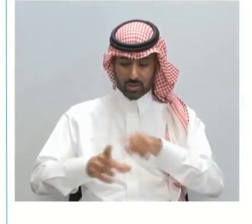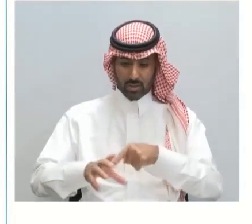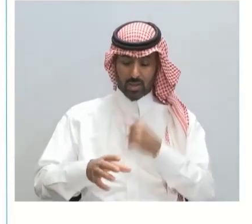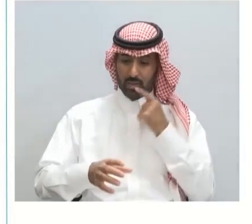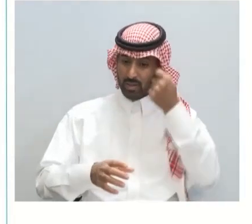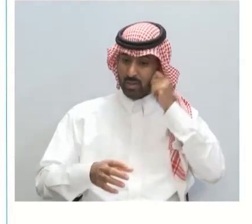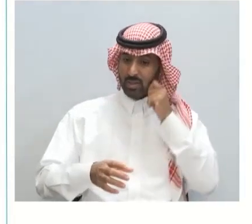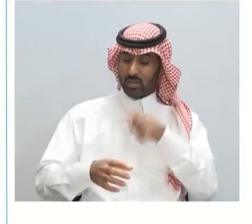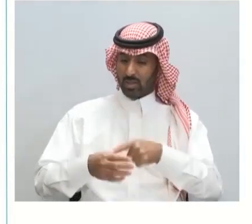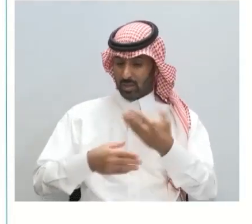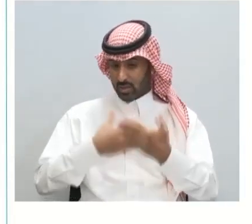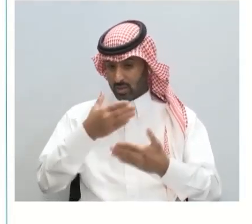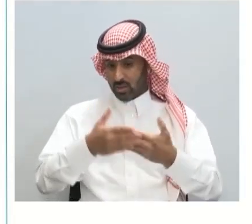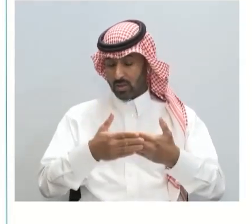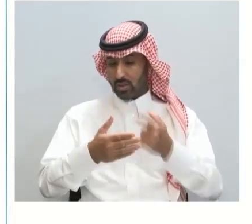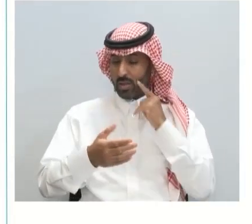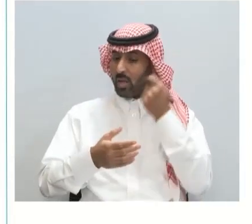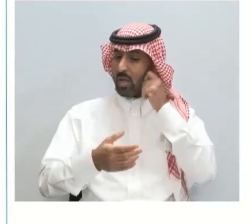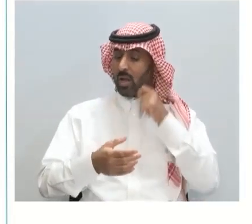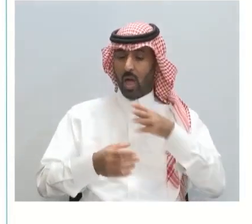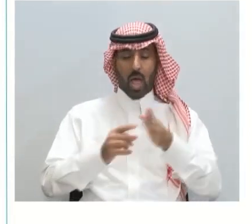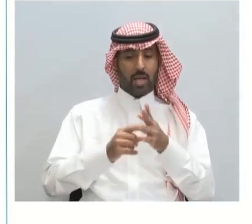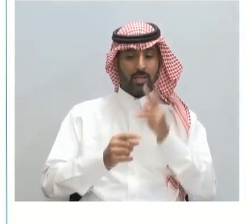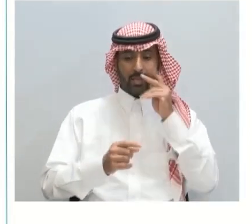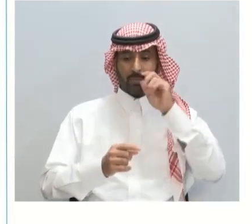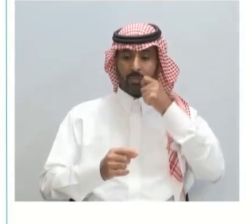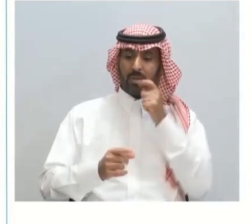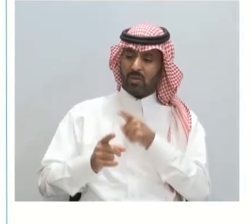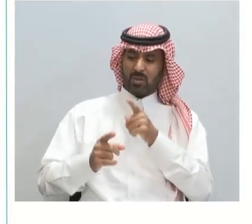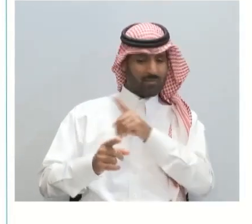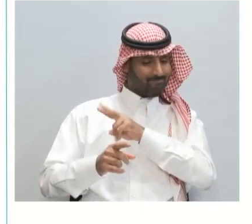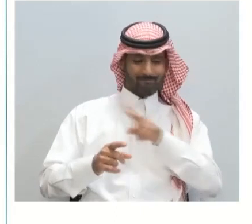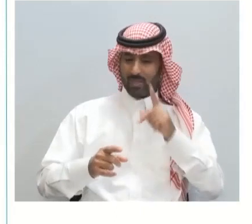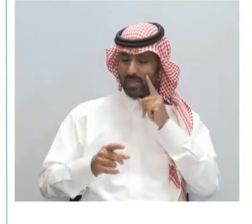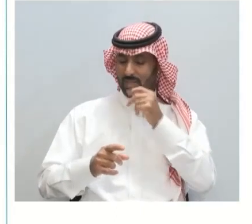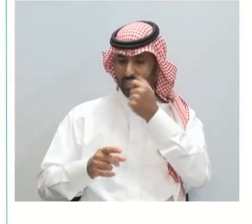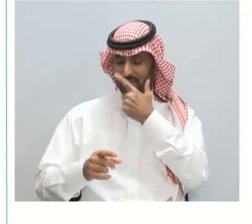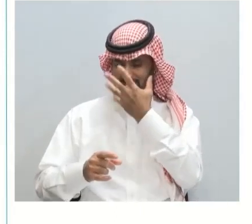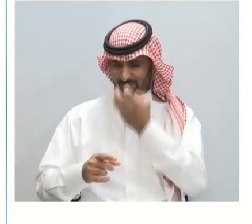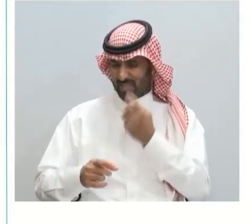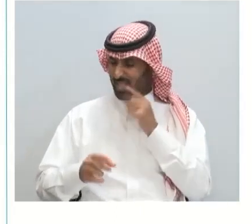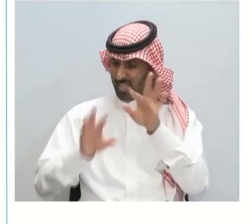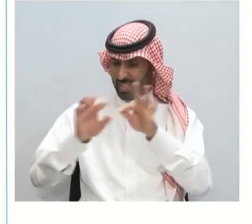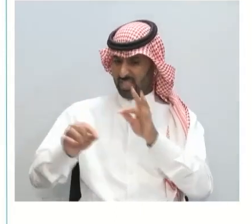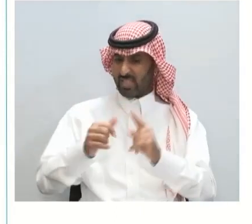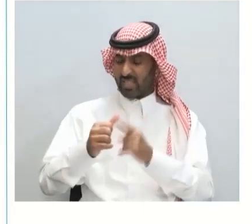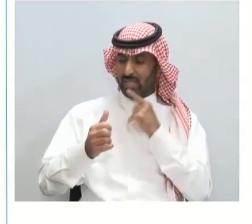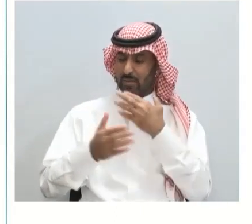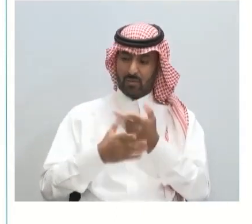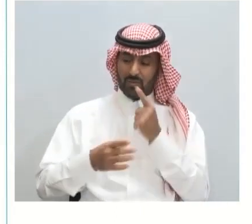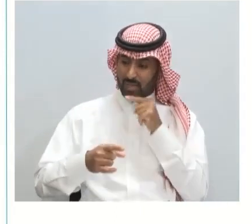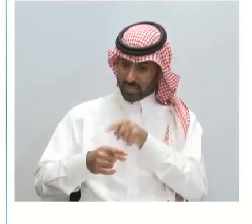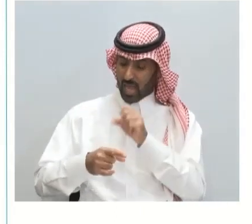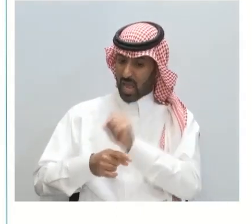if she is likely to develop it. Her husband Bao is not happy about her choice. Bao explains, if the result is